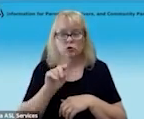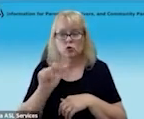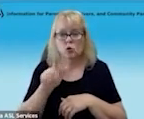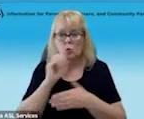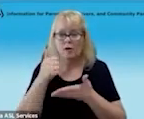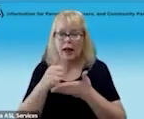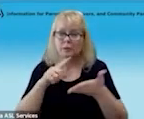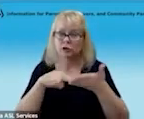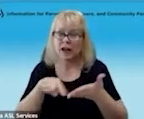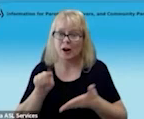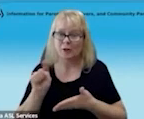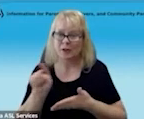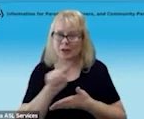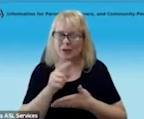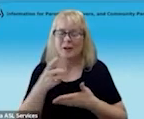how you use